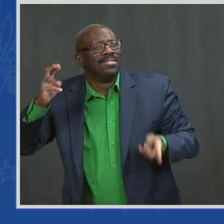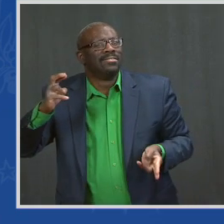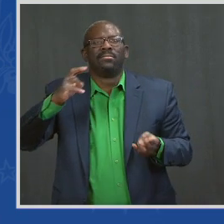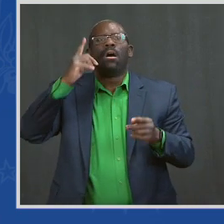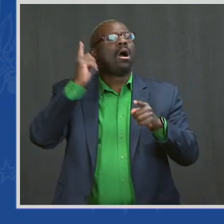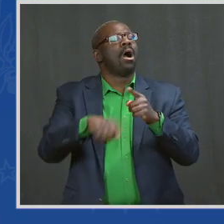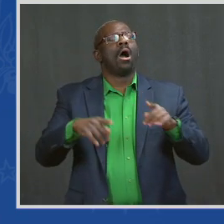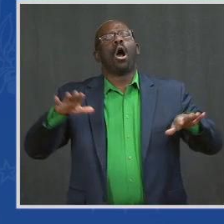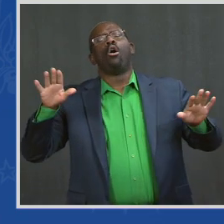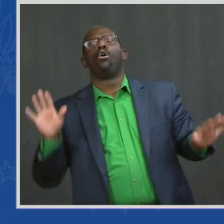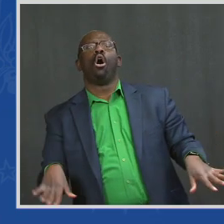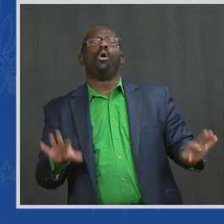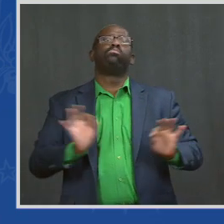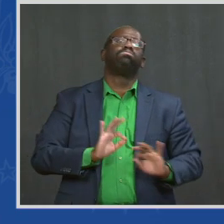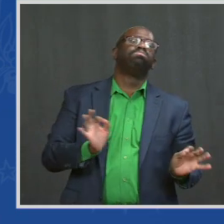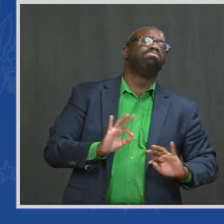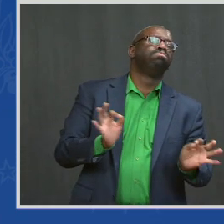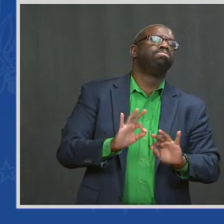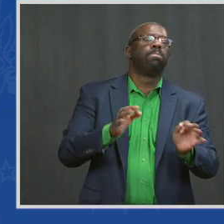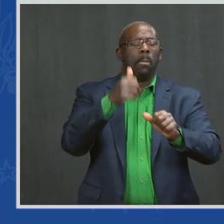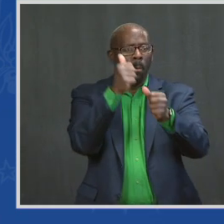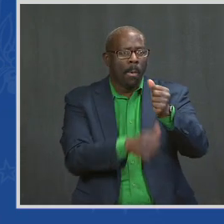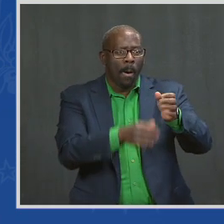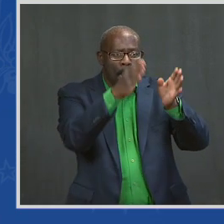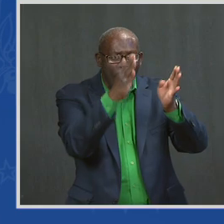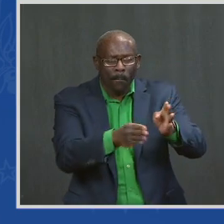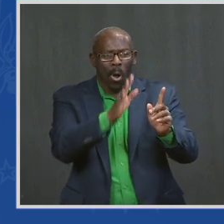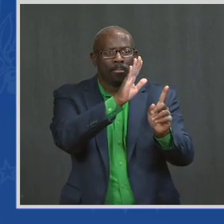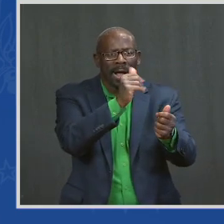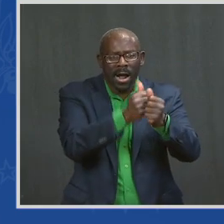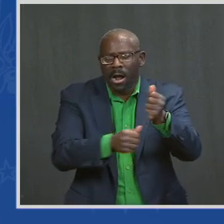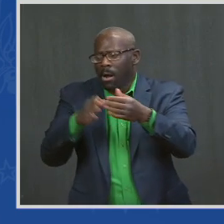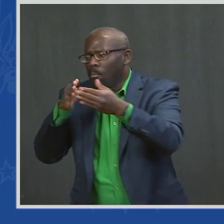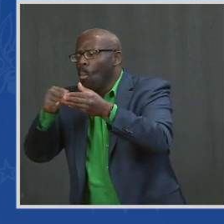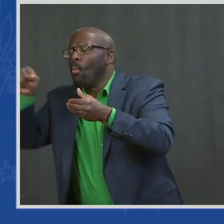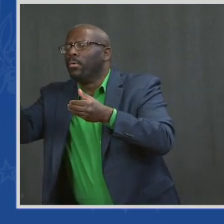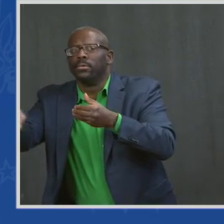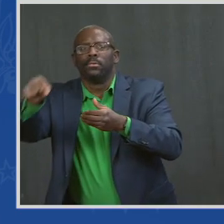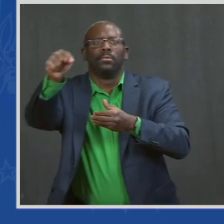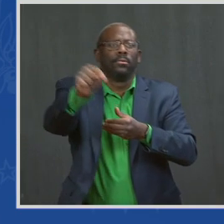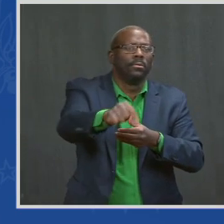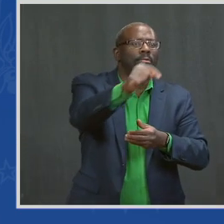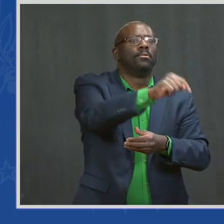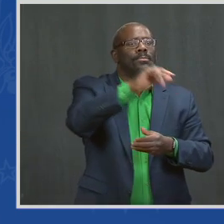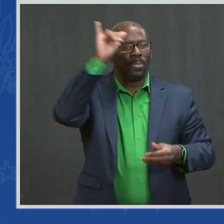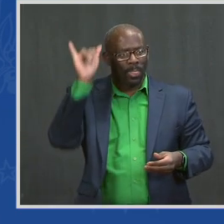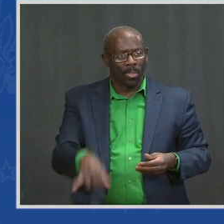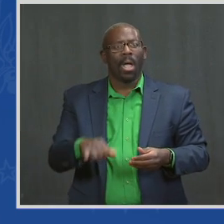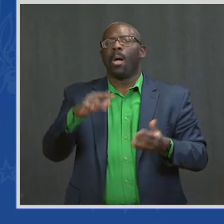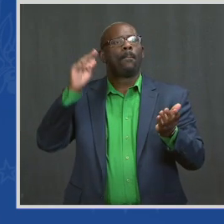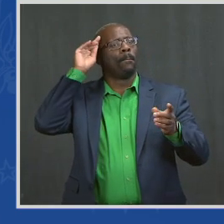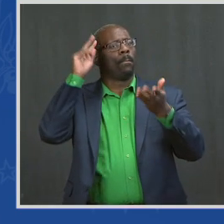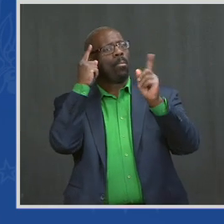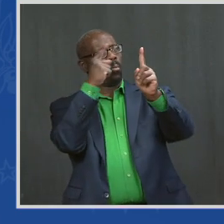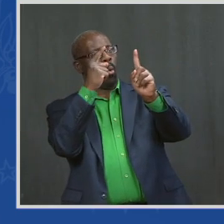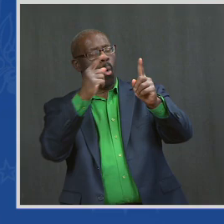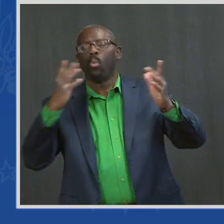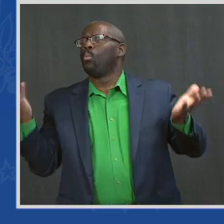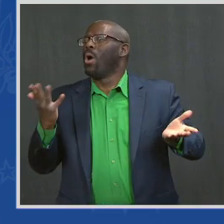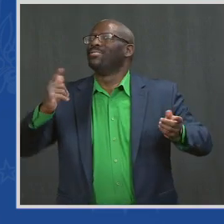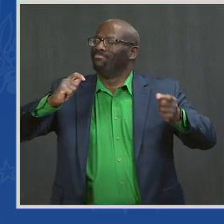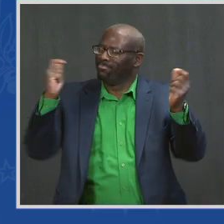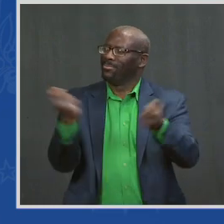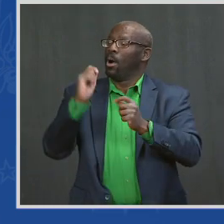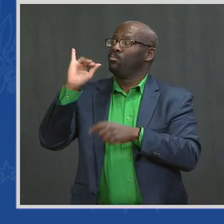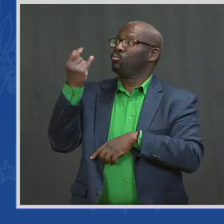in every corner of this nation. That, to me, is the meaning of Juneteenth. That's what it's about. So let's